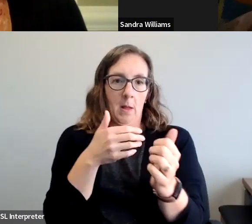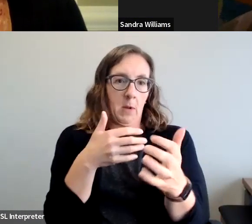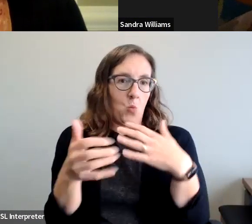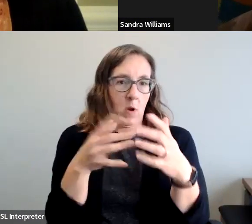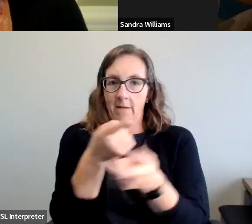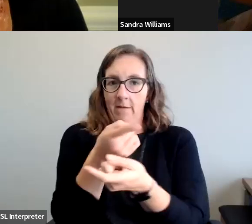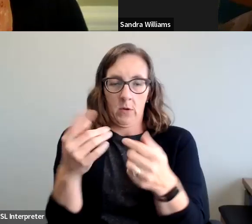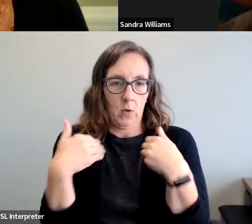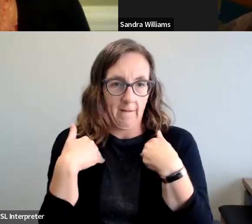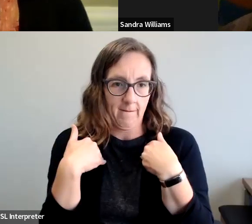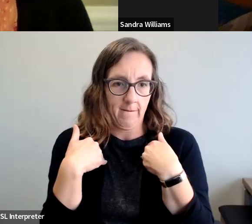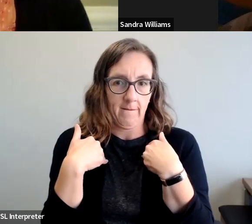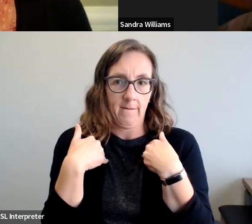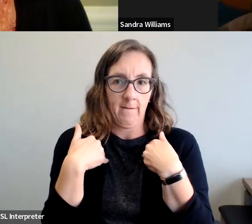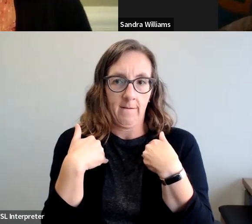And